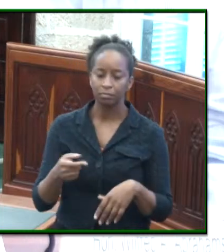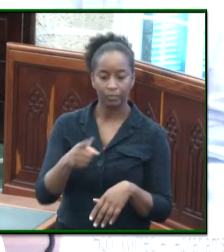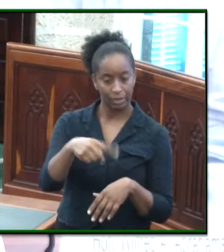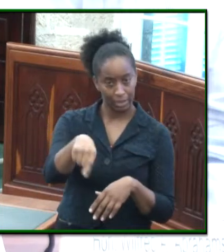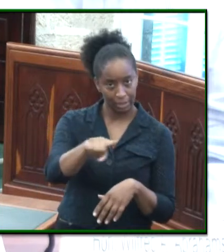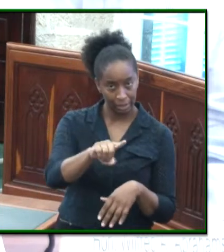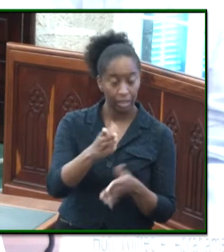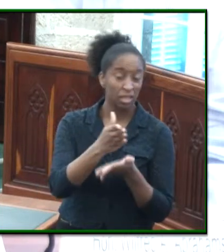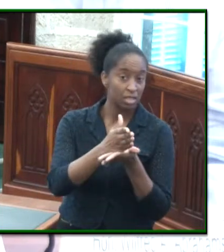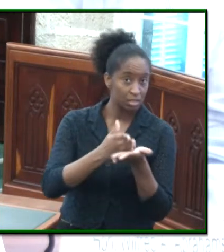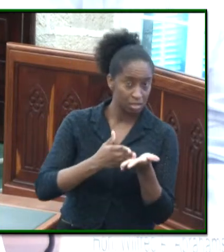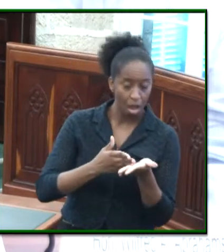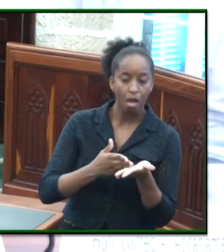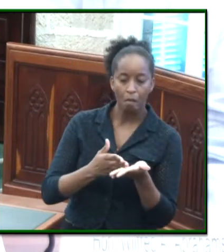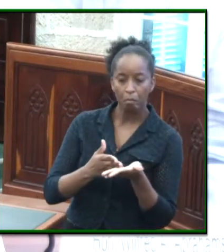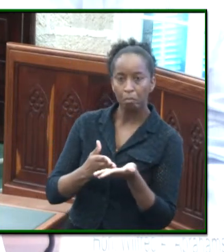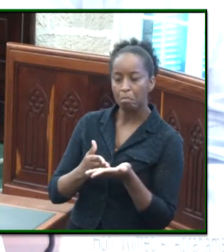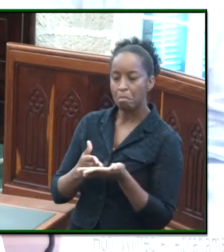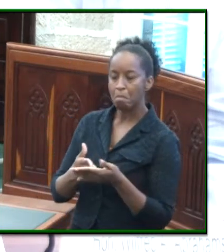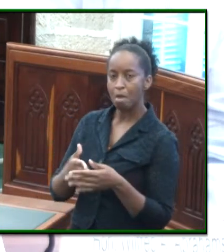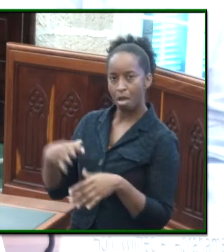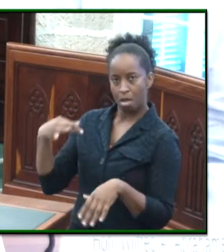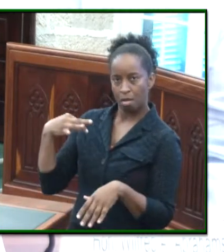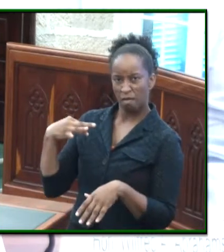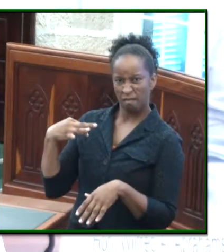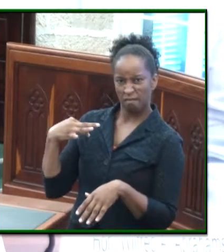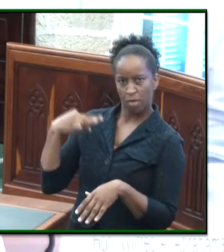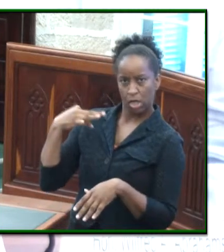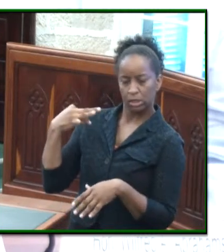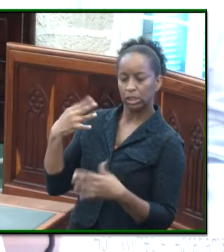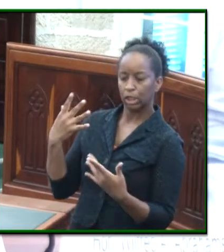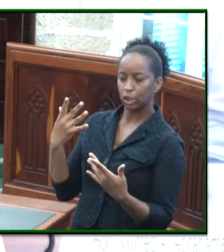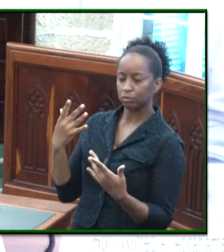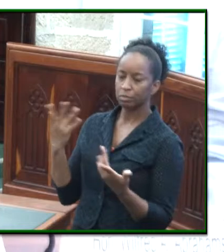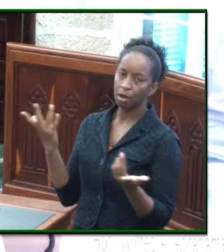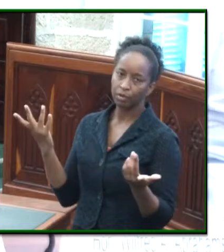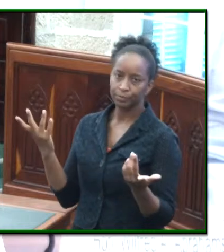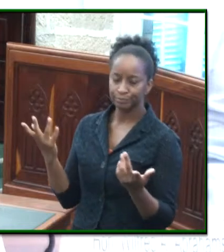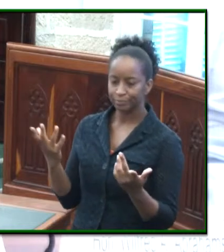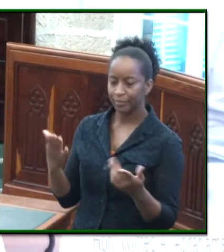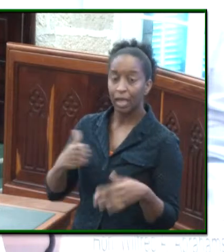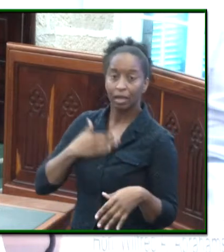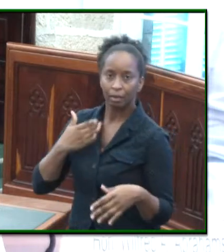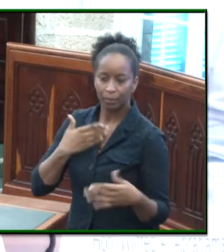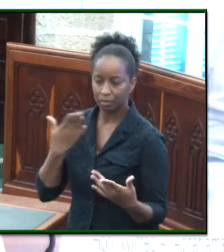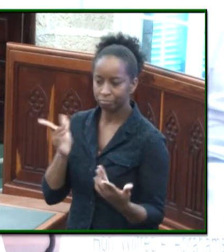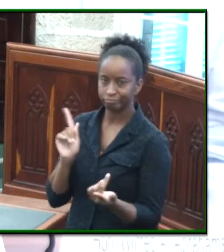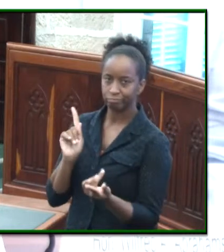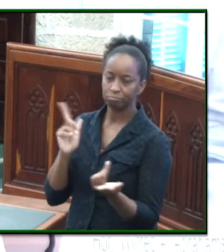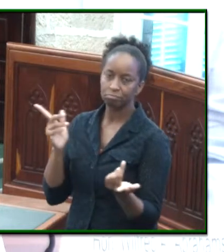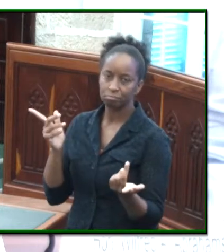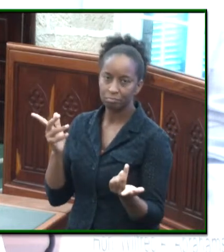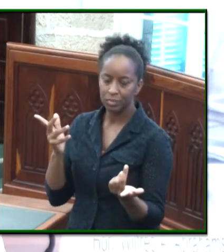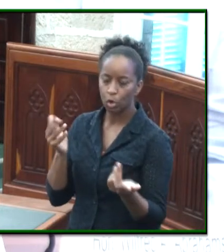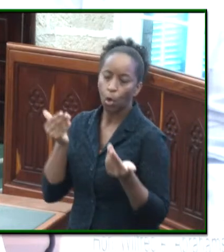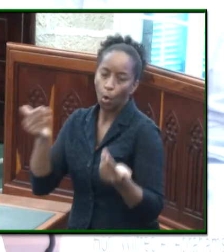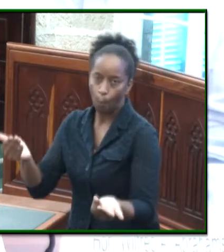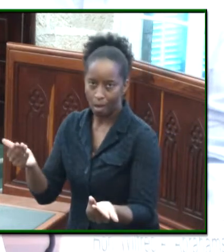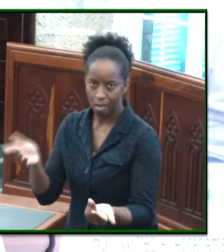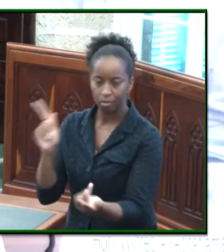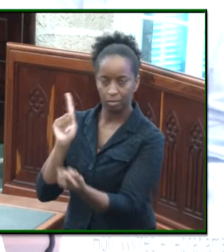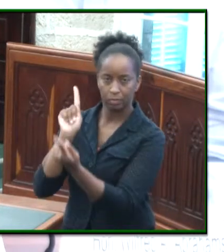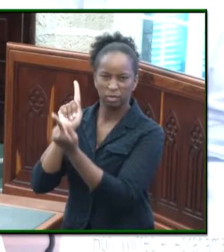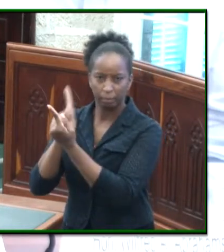in Barbados. And I think that rather than focus on the acts of crime that take